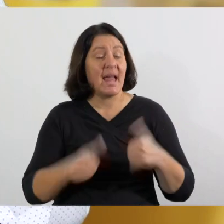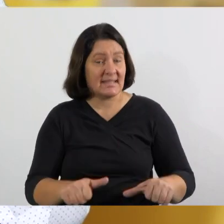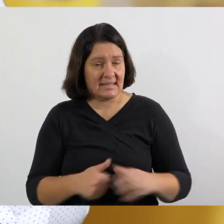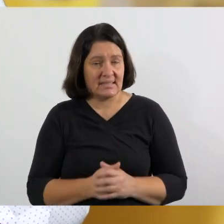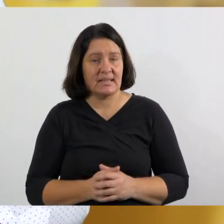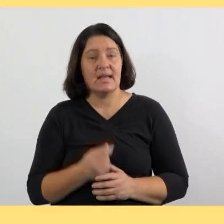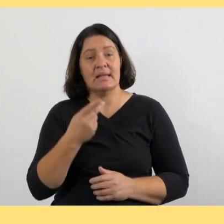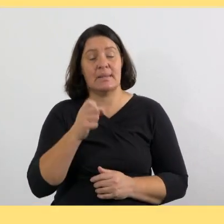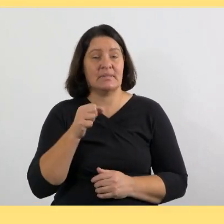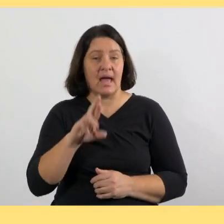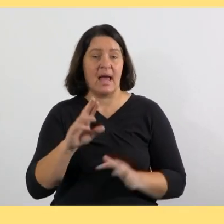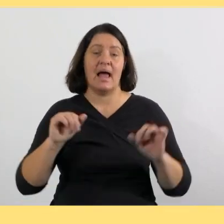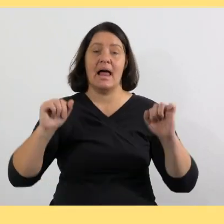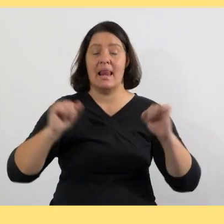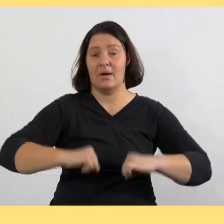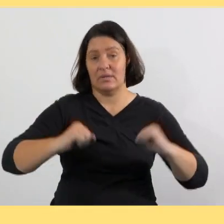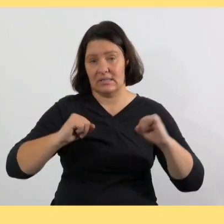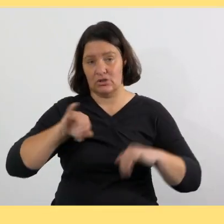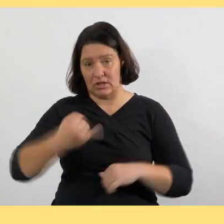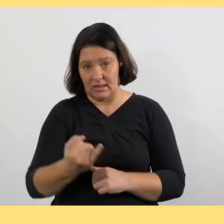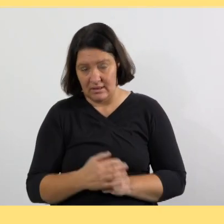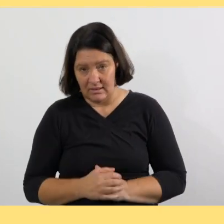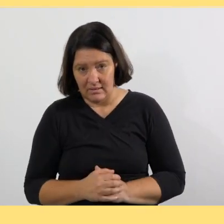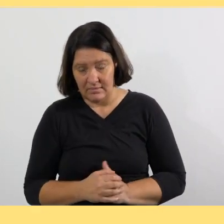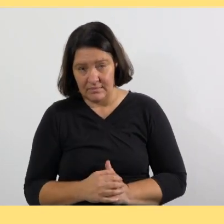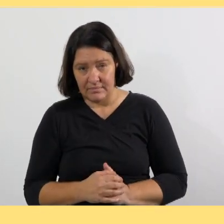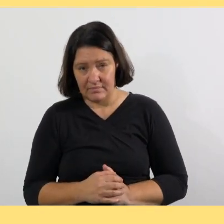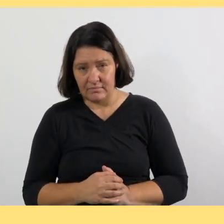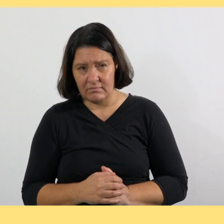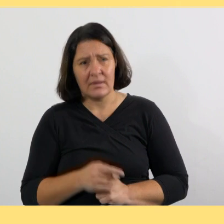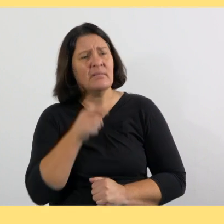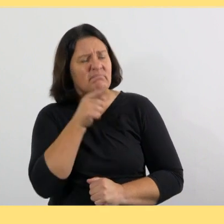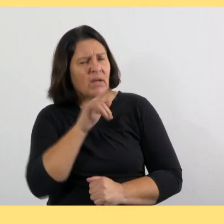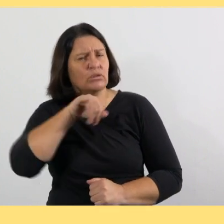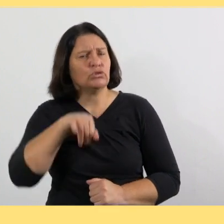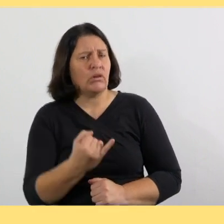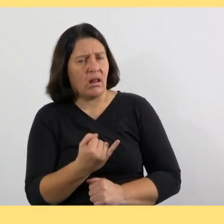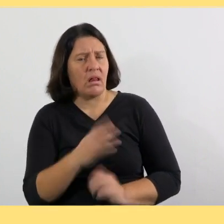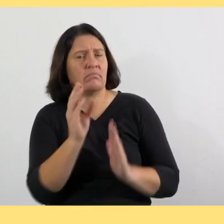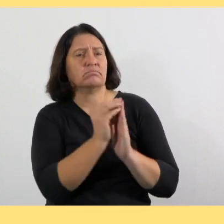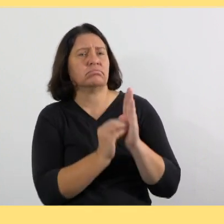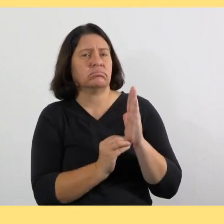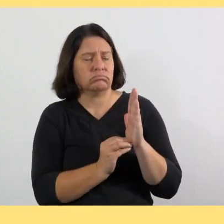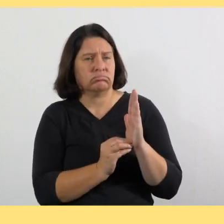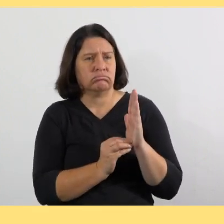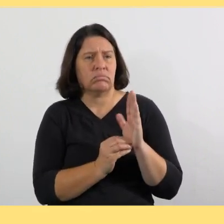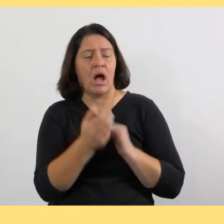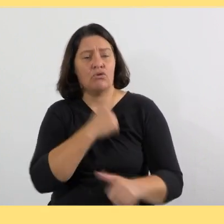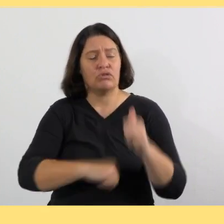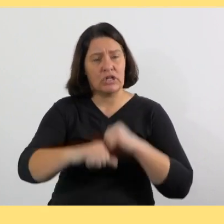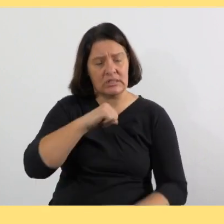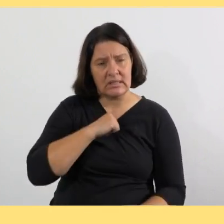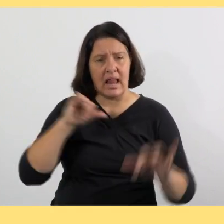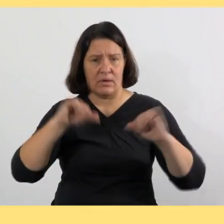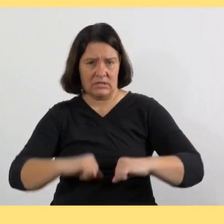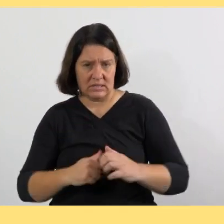journal is what we call the debtors allowances journal. This is a journal that records